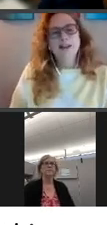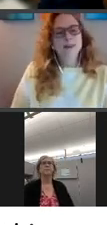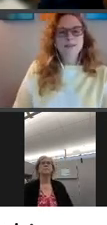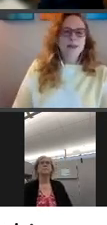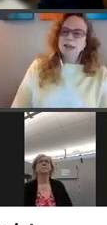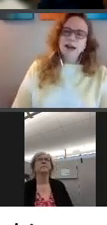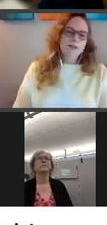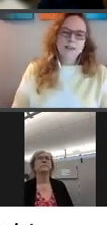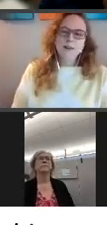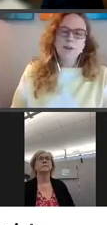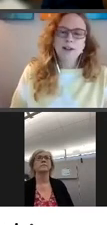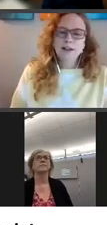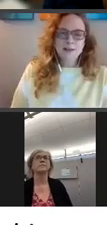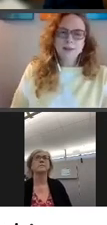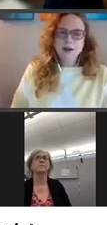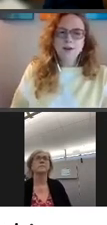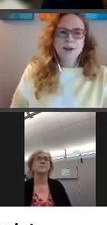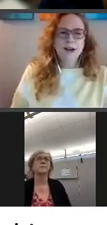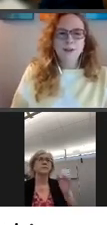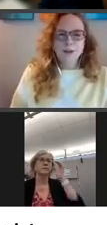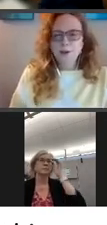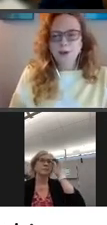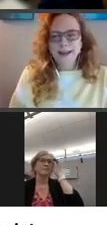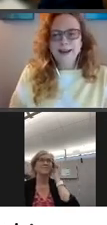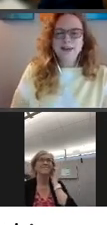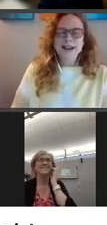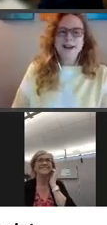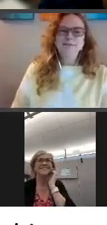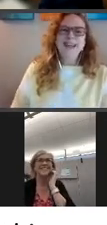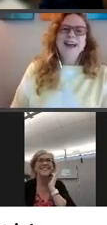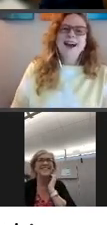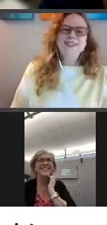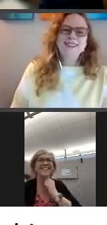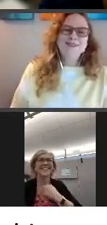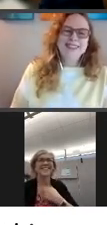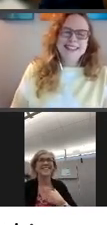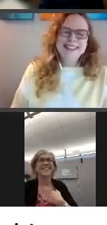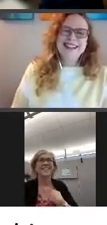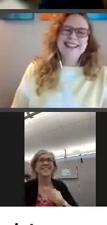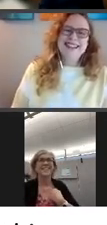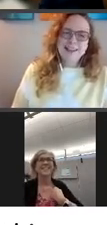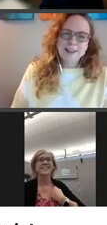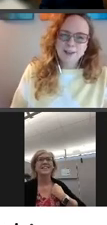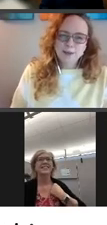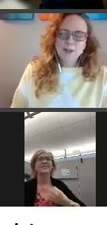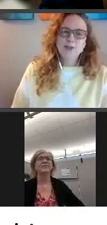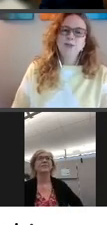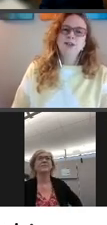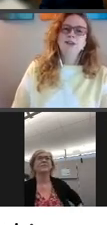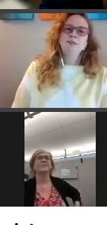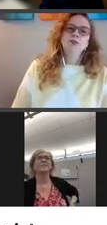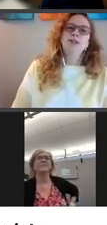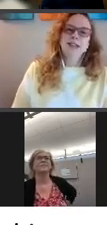of our Pathways family. I don't think we're going to let them go. I don't know what you all think, but I just would like to say thank you